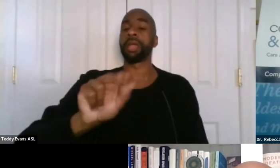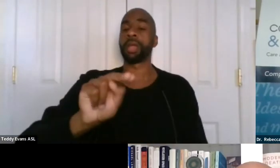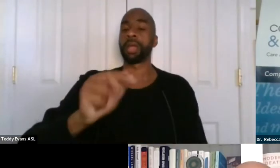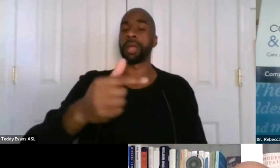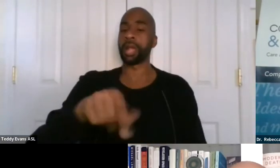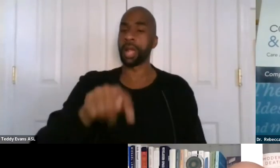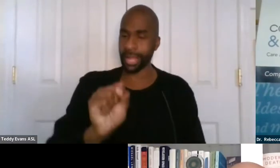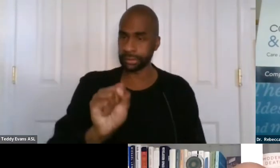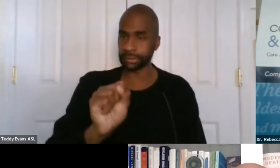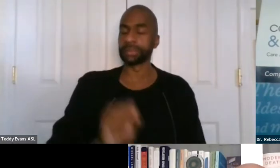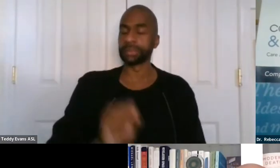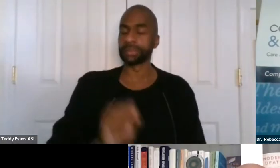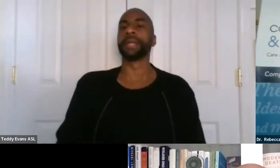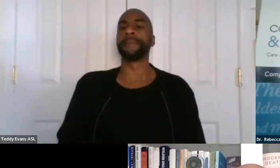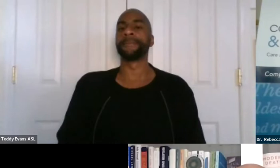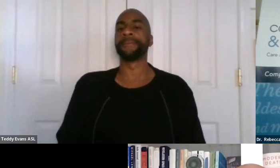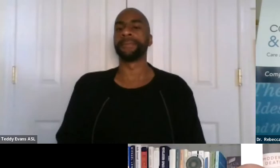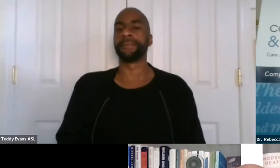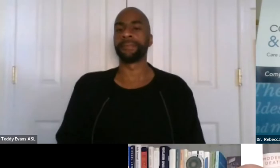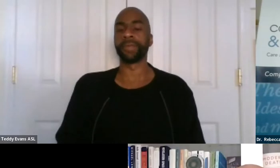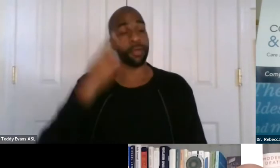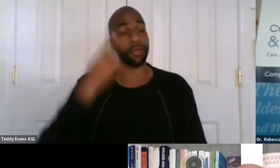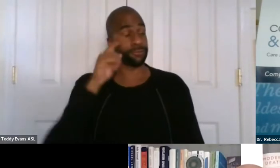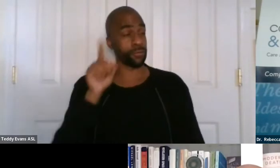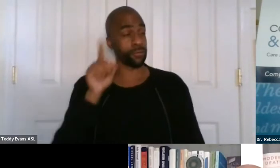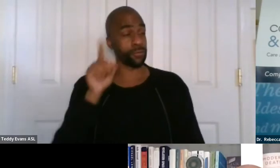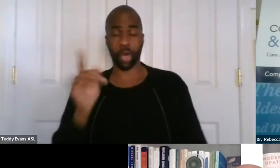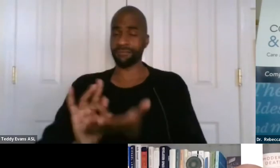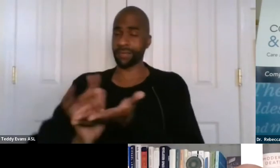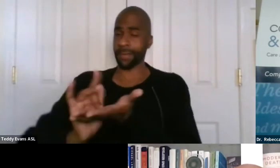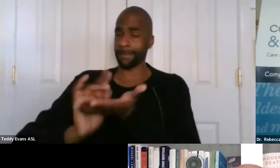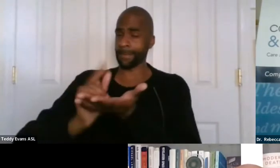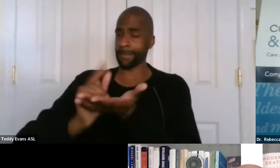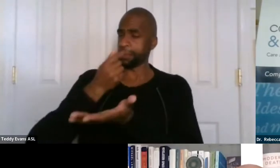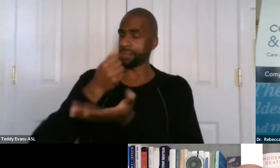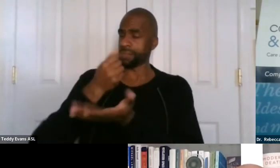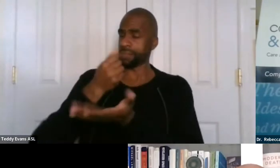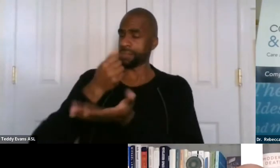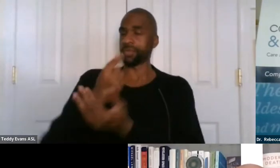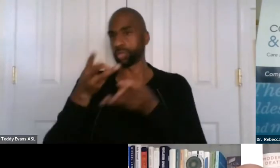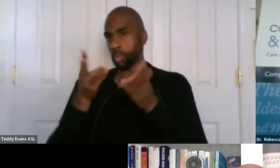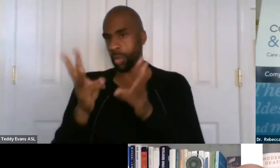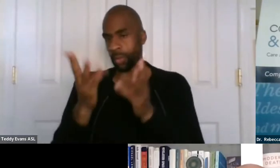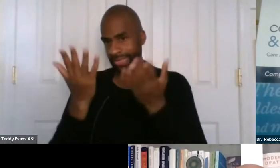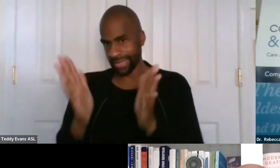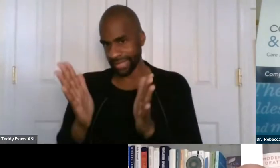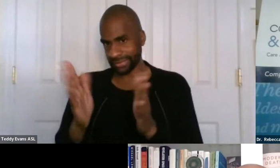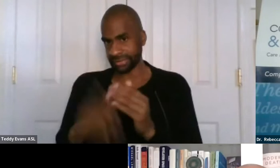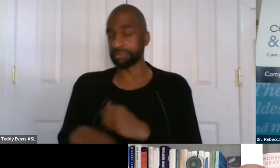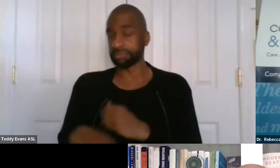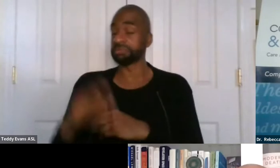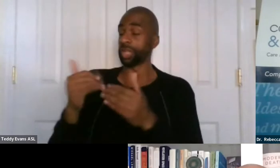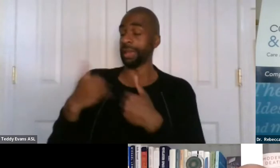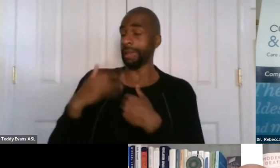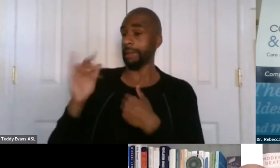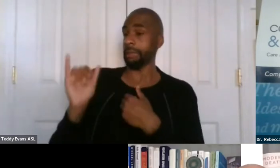her, opioids were just one way to provide compassion for patients, and that was a tool that she had. But really,